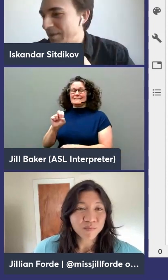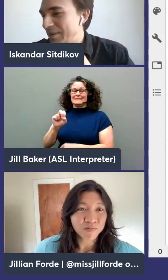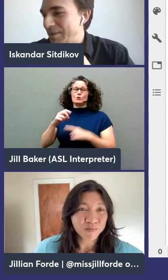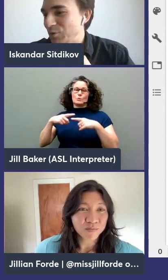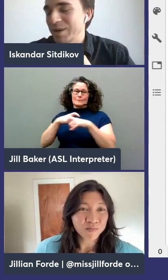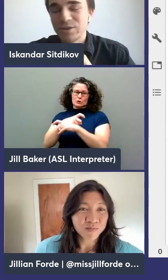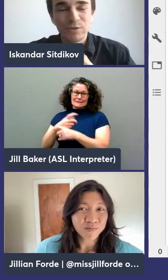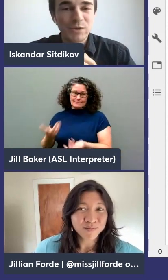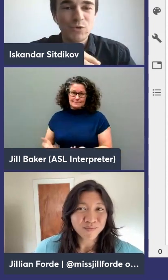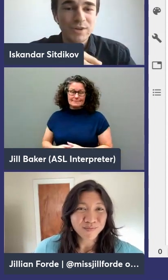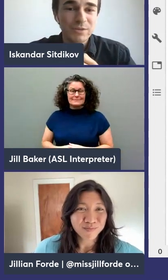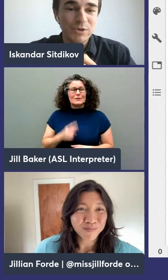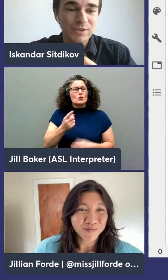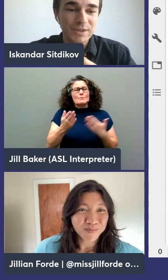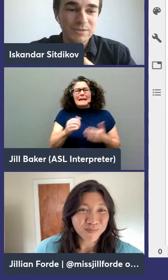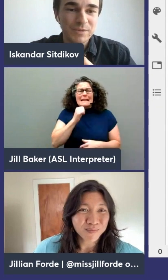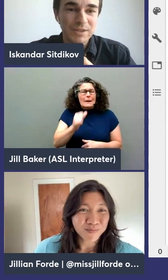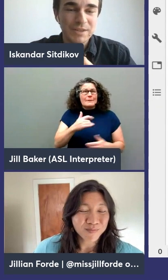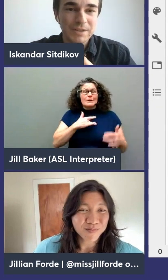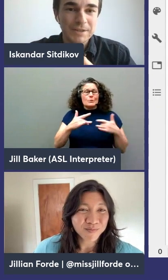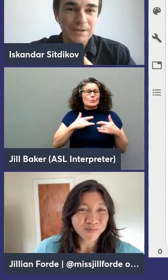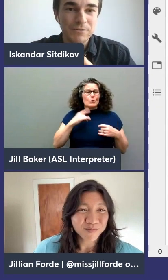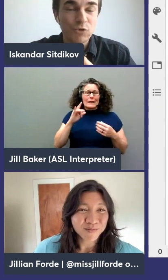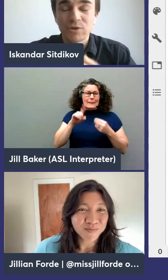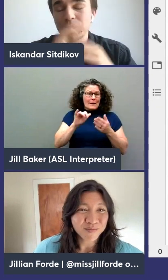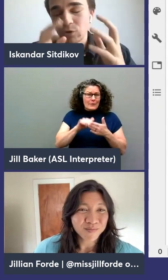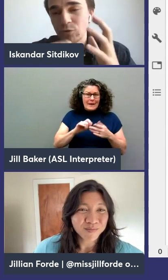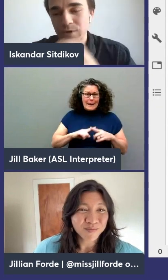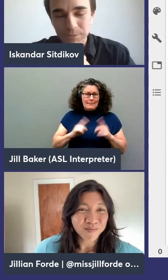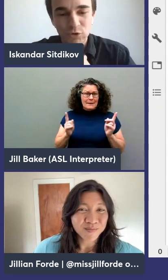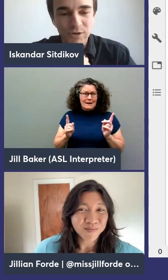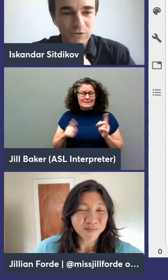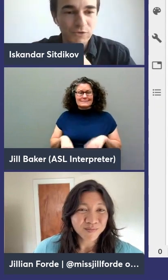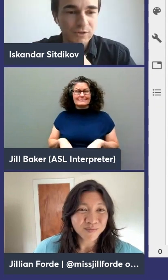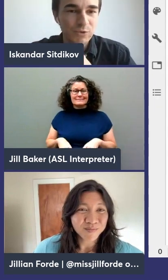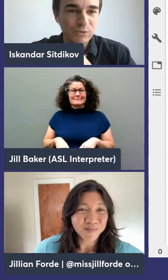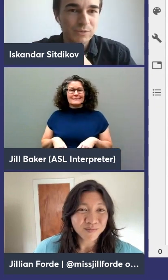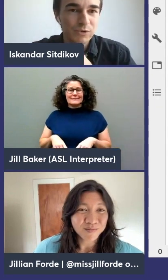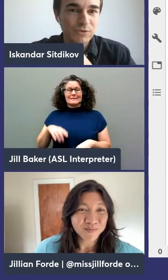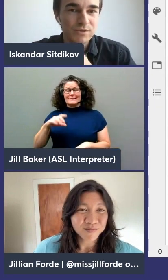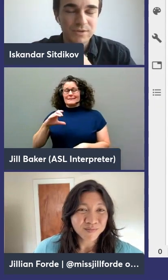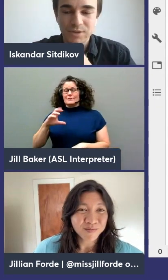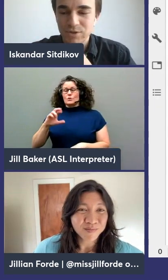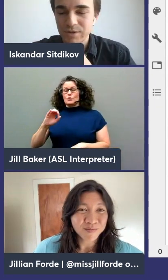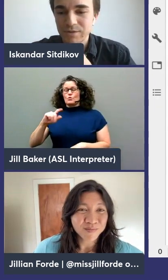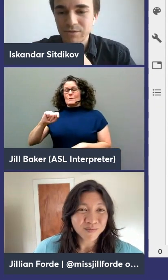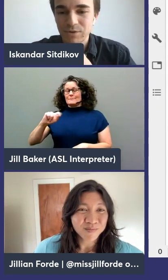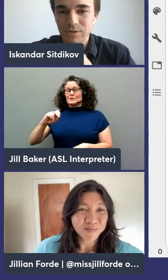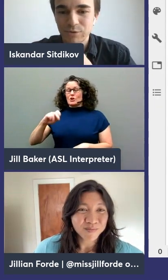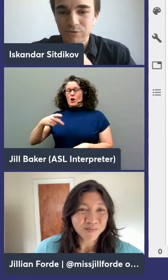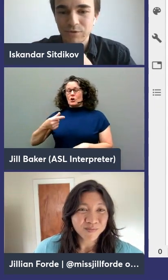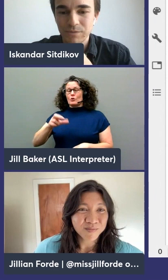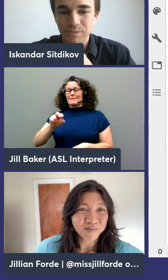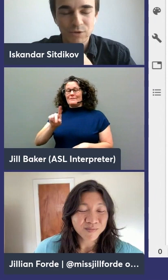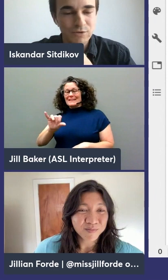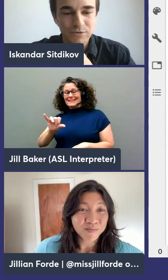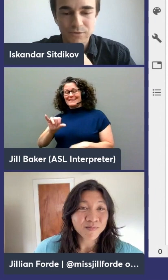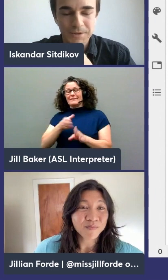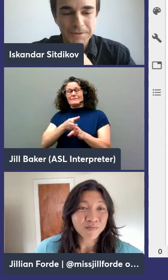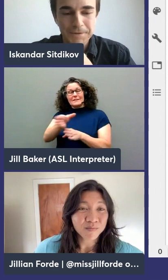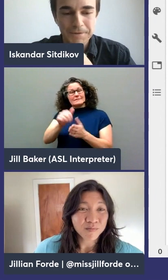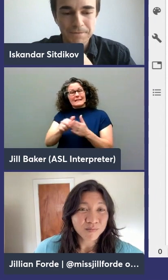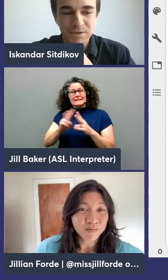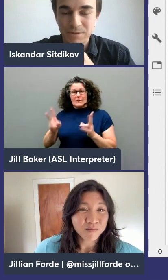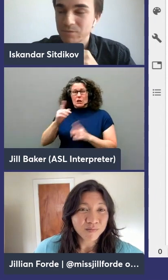So you might not be worried about that, but for cryptography field, quantum computers are actually very useful because